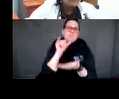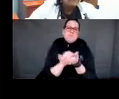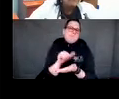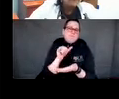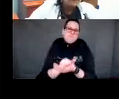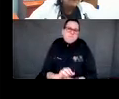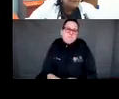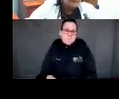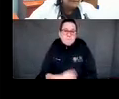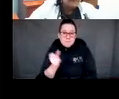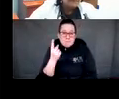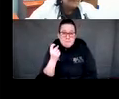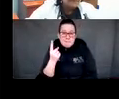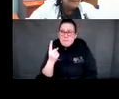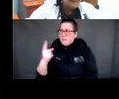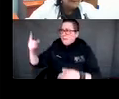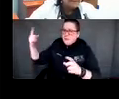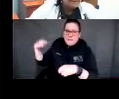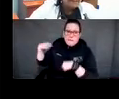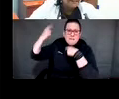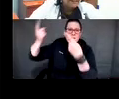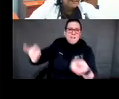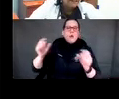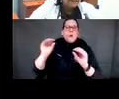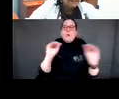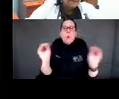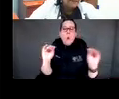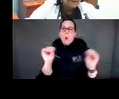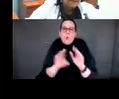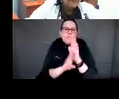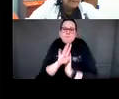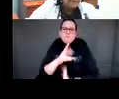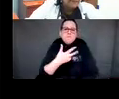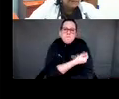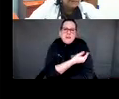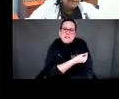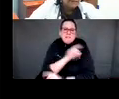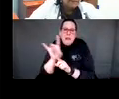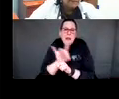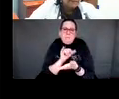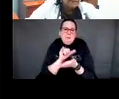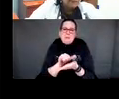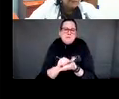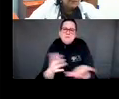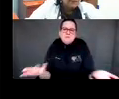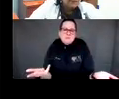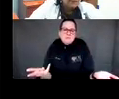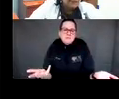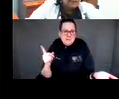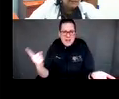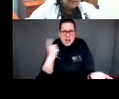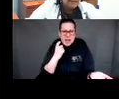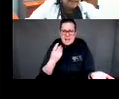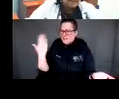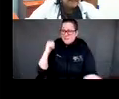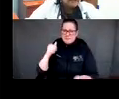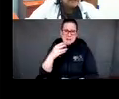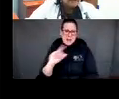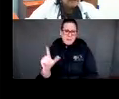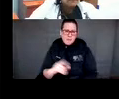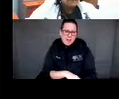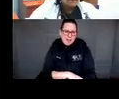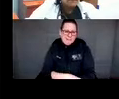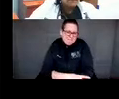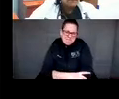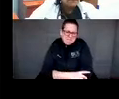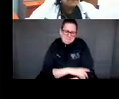ever in the history of man invented a vaccine in 8 months. And this was April of this year. And it sort of